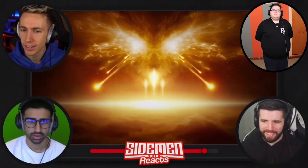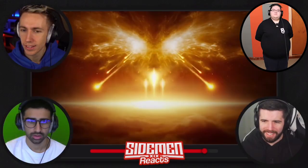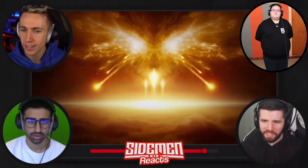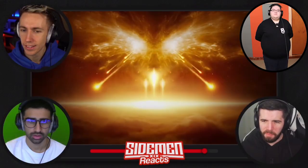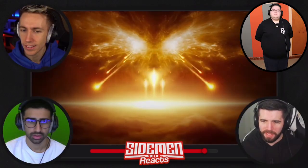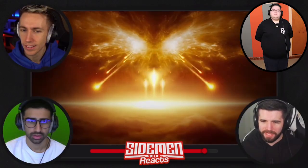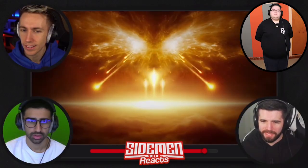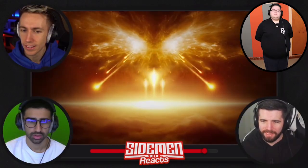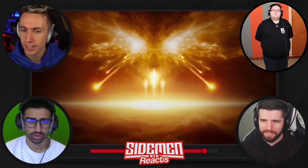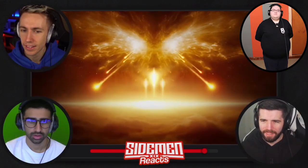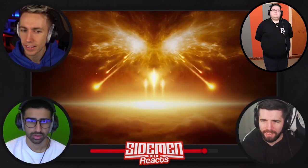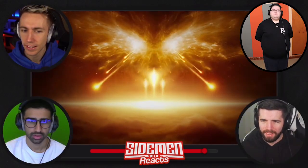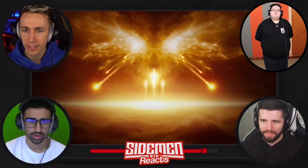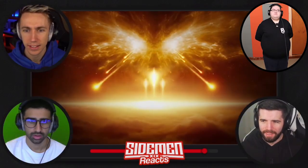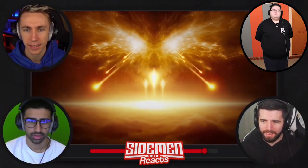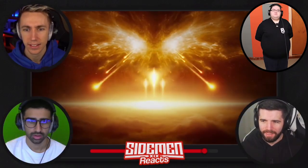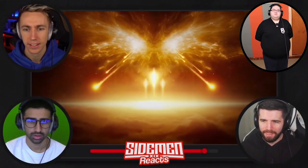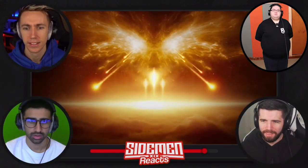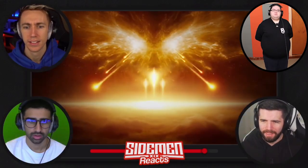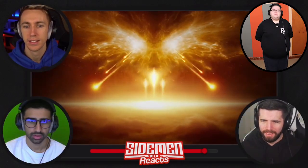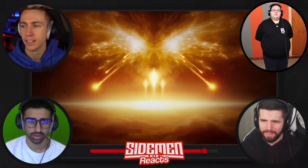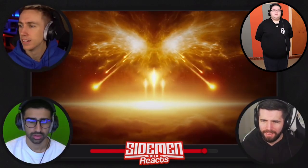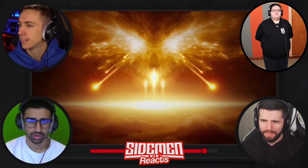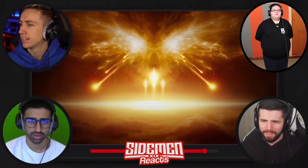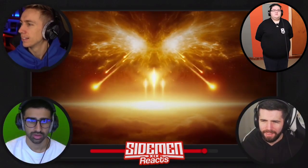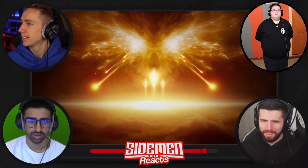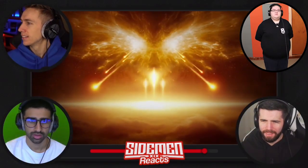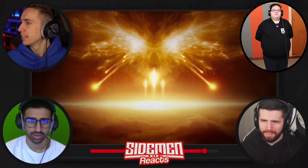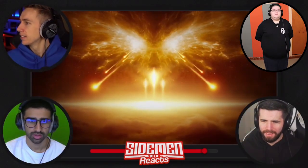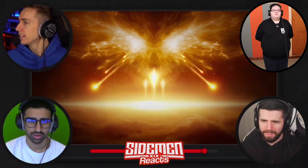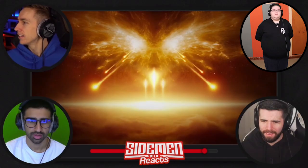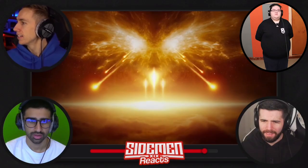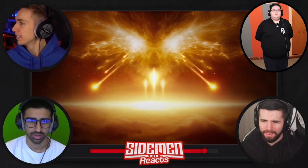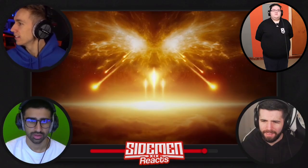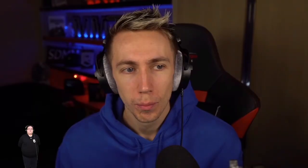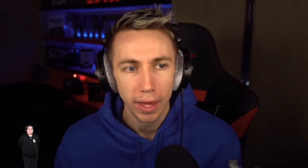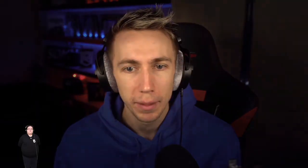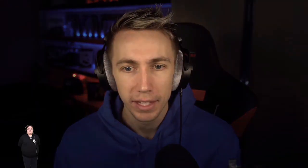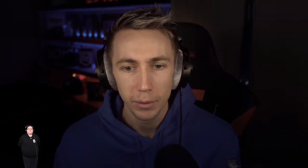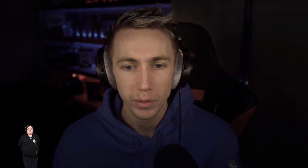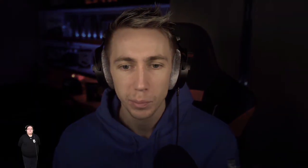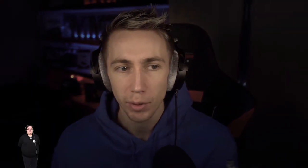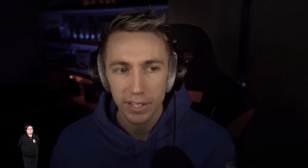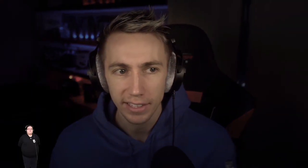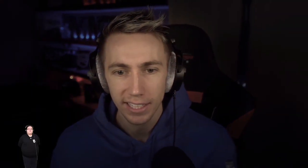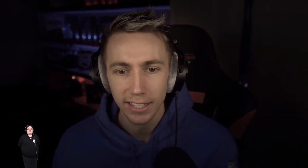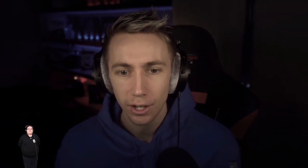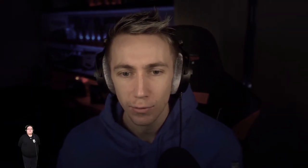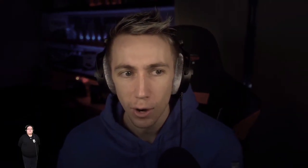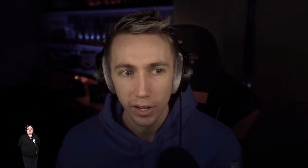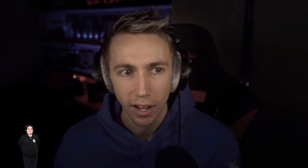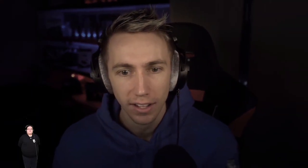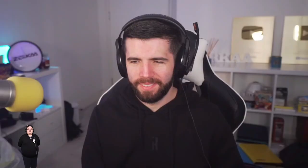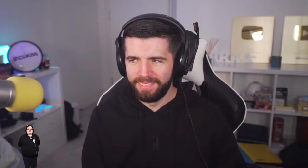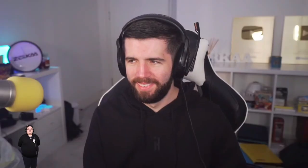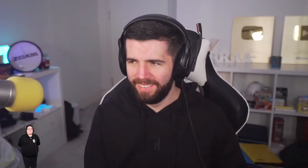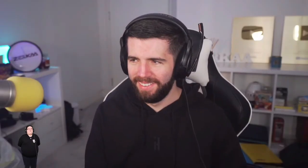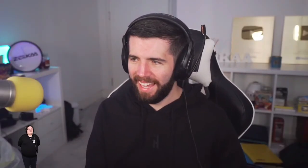people assume that sky trumpets are apocalyptic signs that are meant to herald warnings. Maybe it was predicting